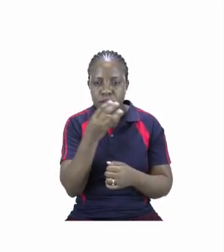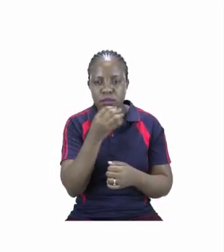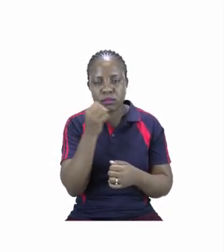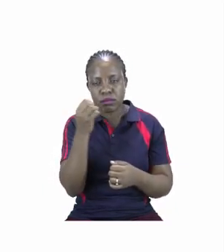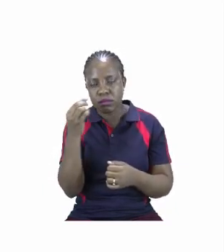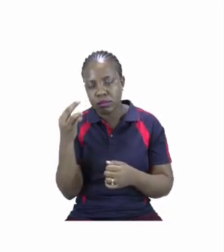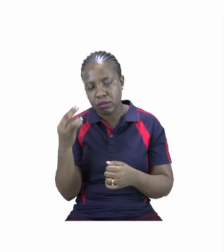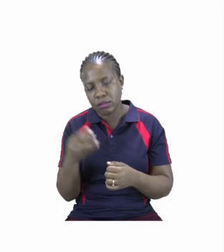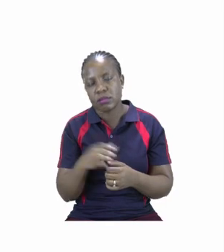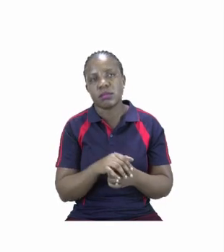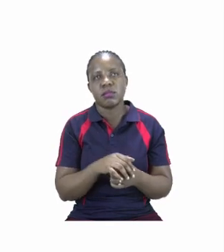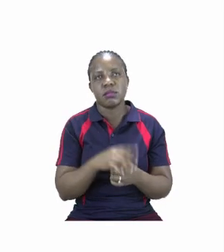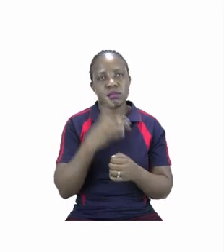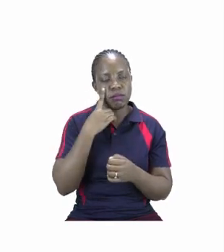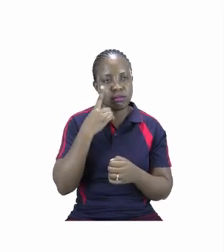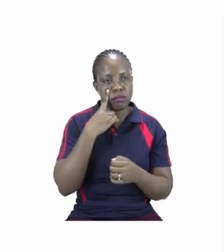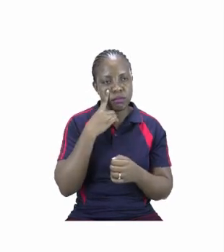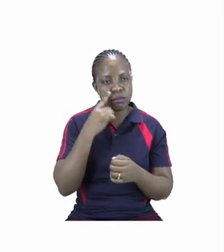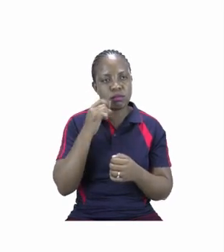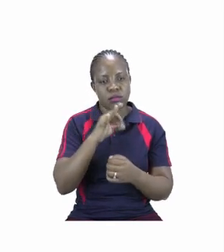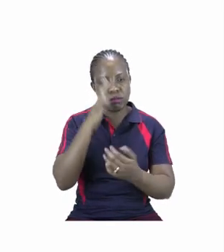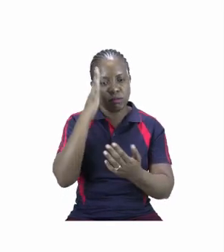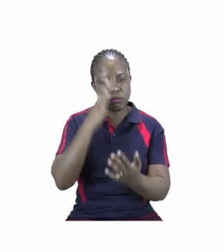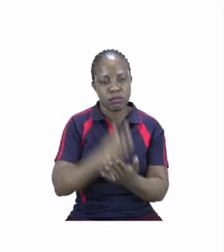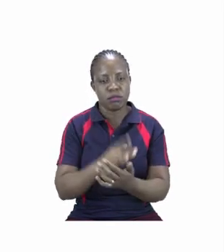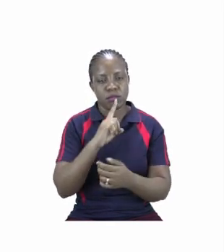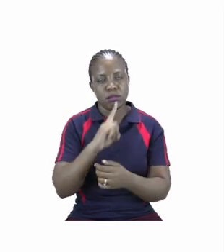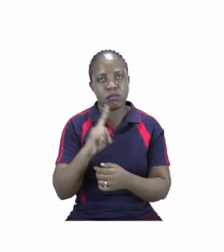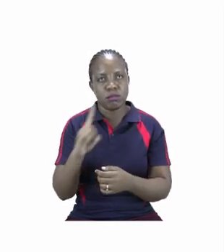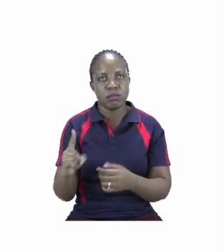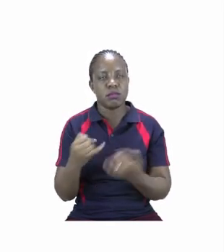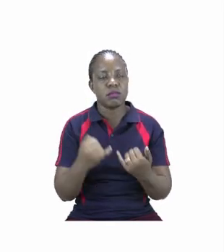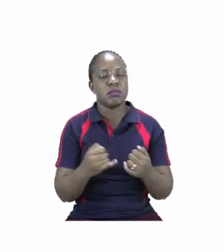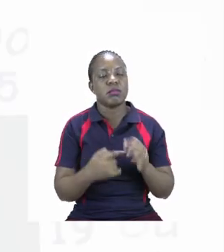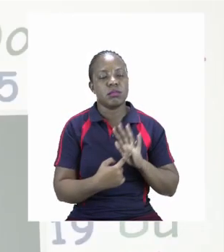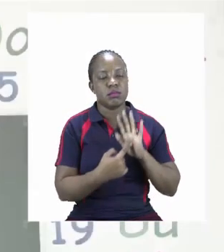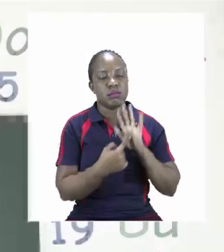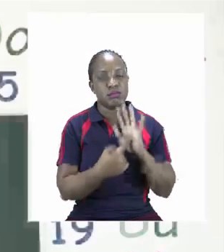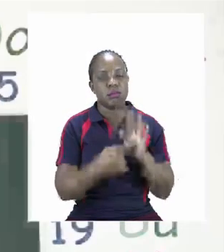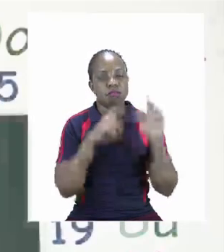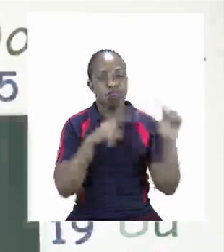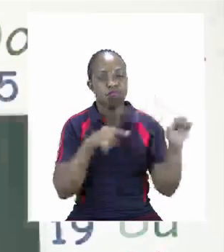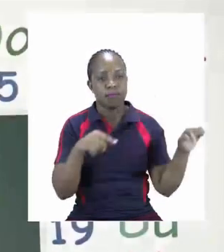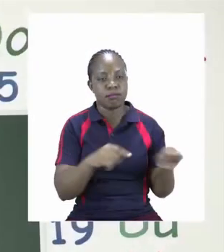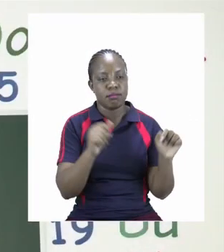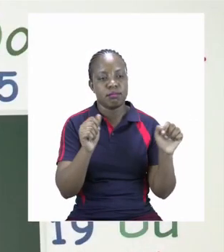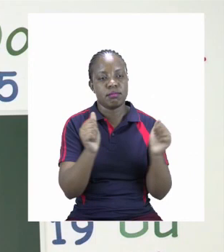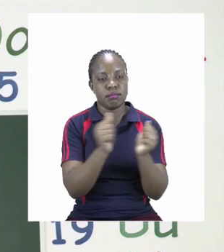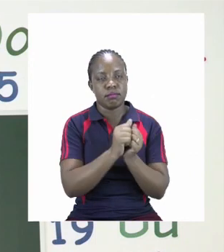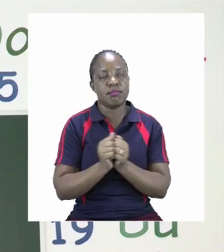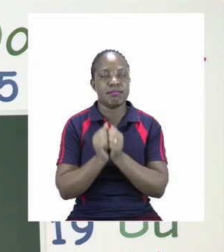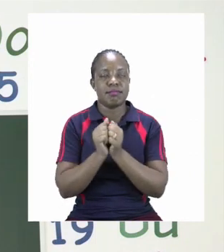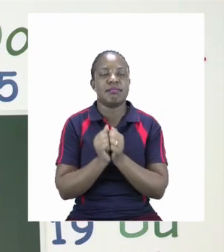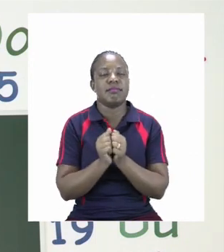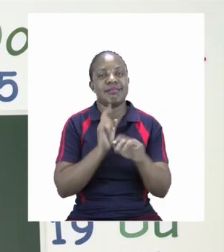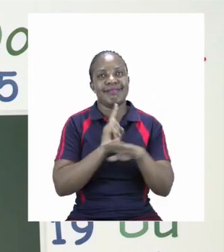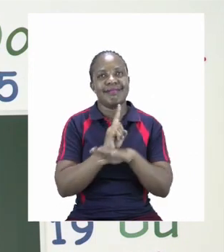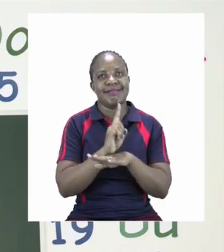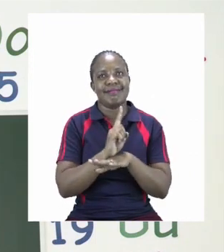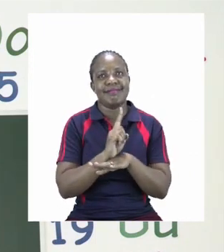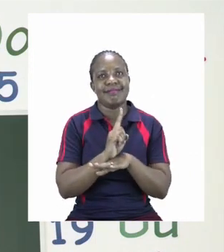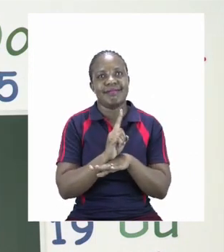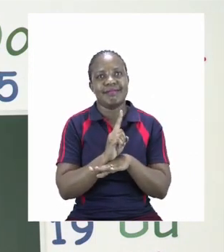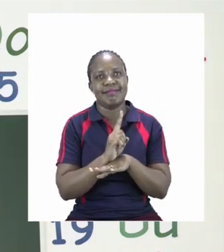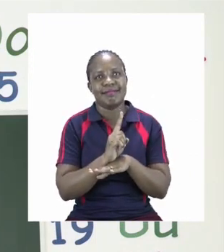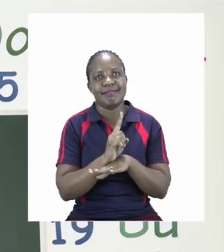adding. Let's take a look at the board so we can do the first one together. Now the first one